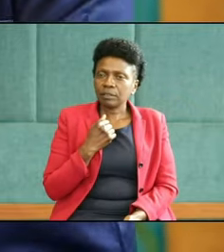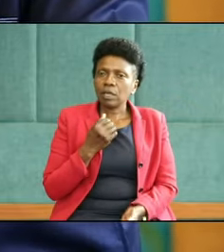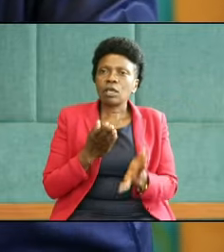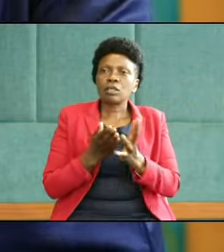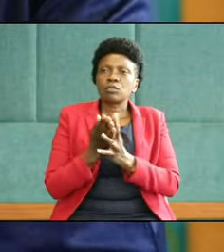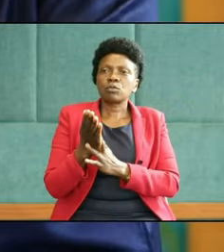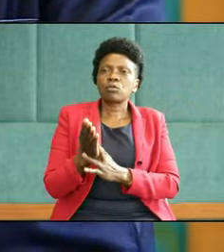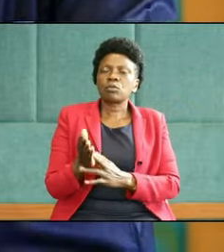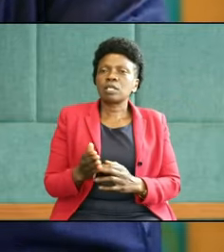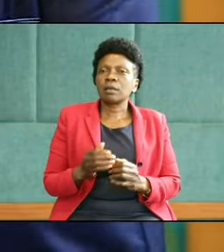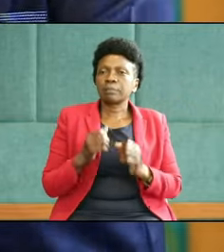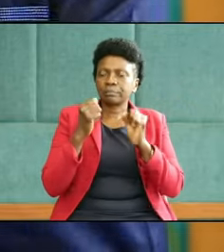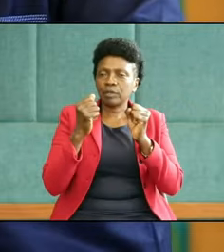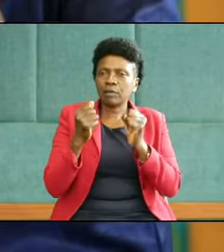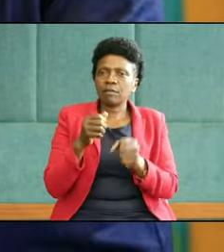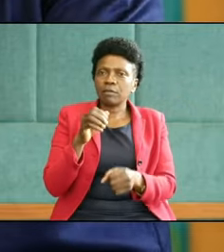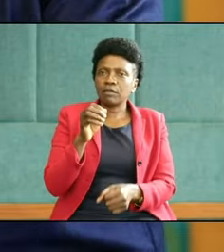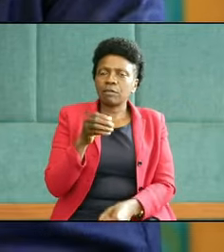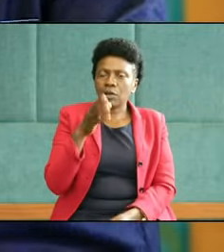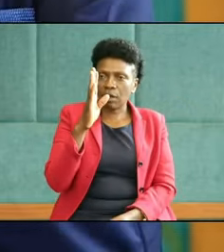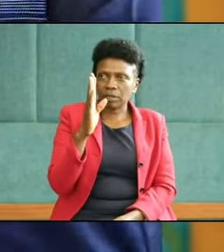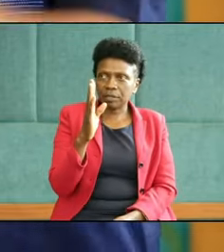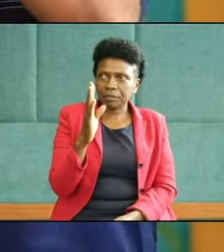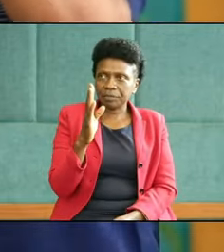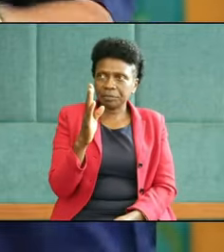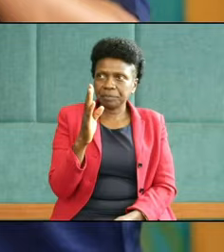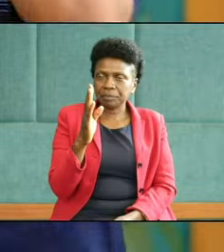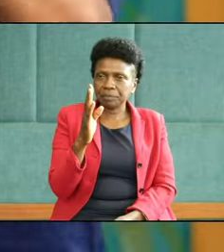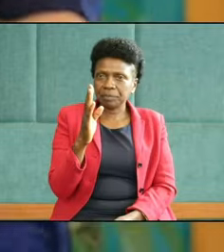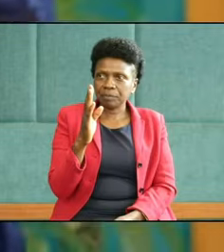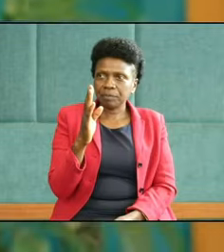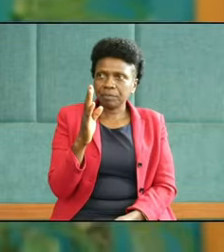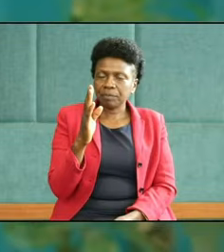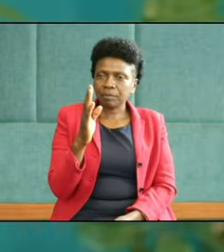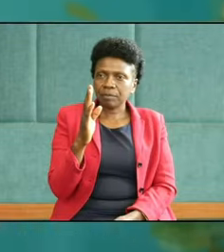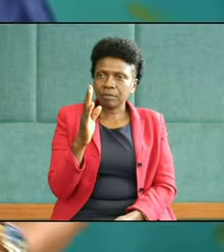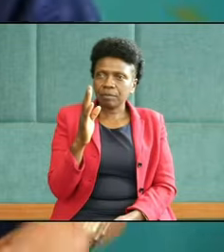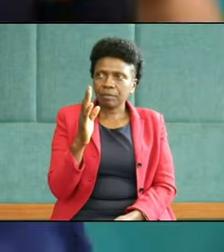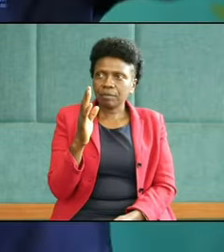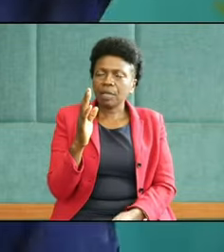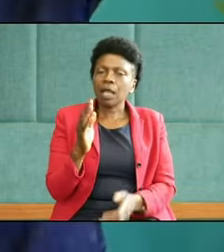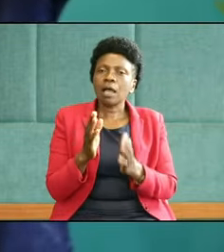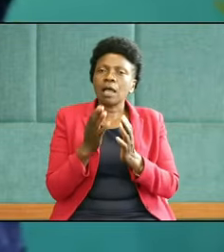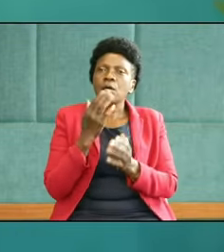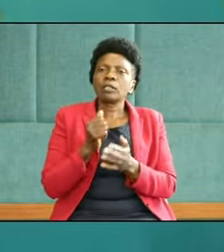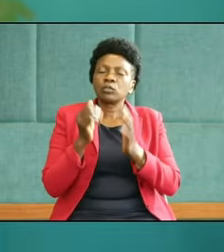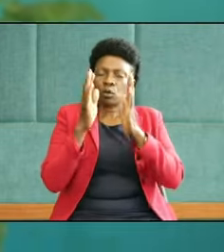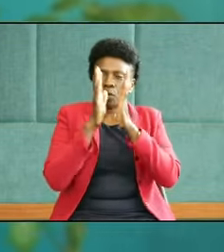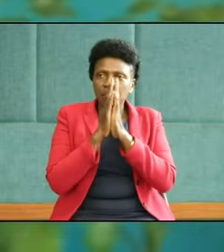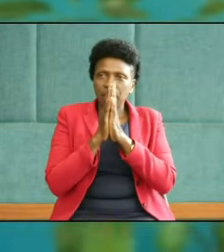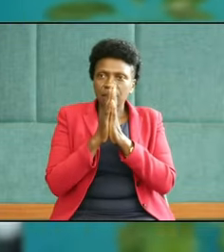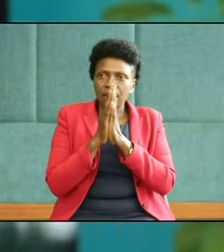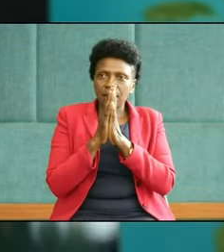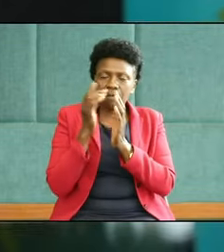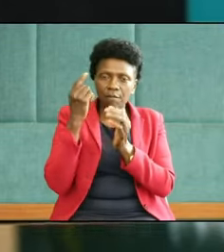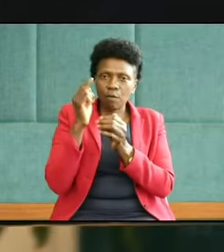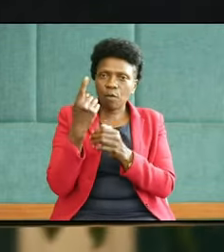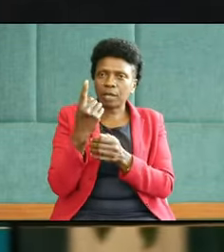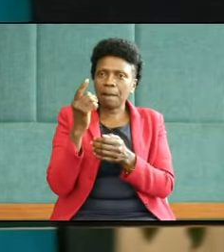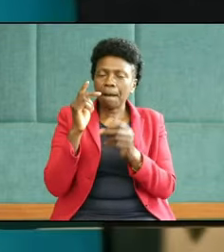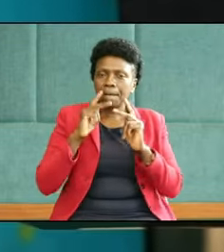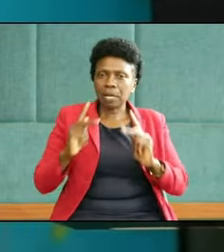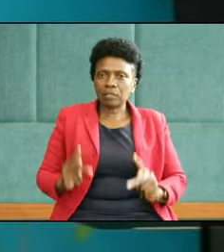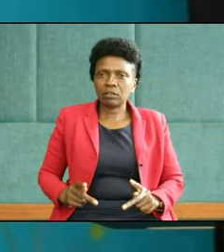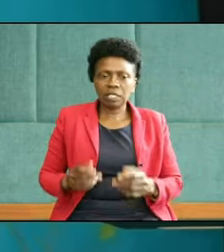I want to rope in somebody and start bringing them to the venue every night. It's difficult, but I want to do it for Jesus. Let me see your hand.